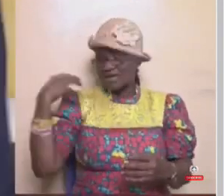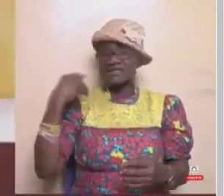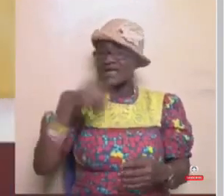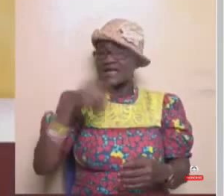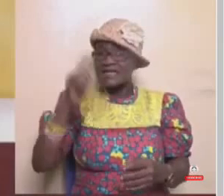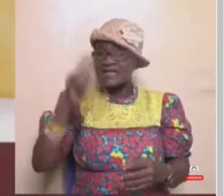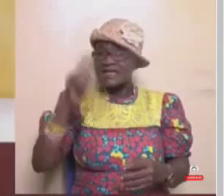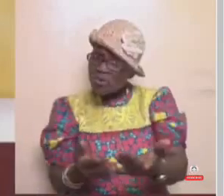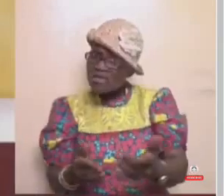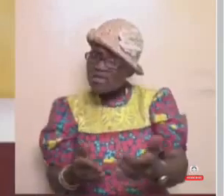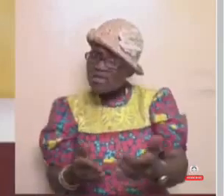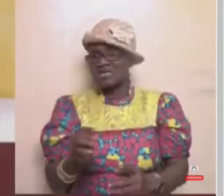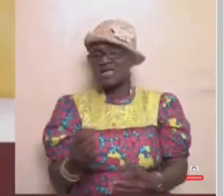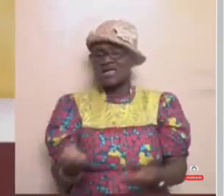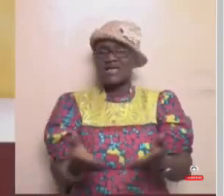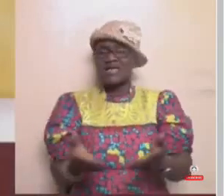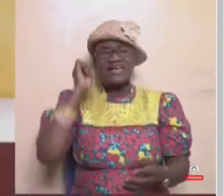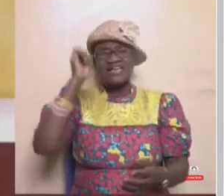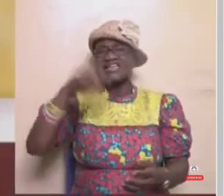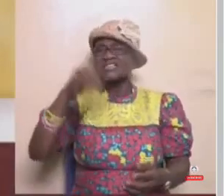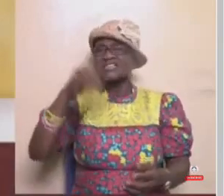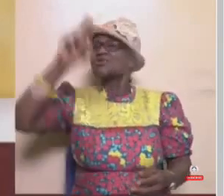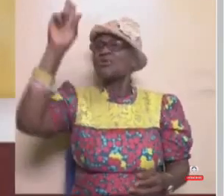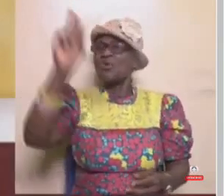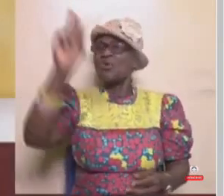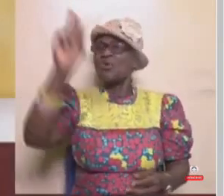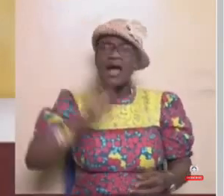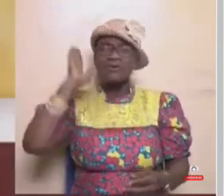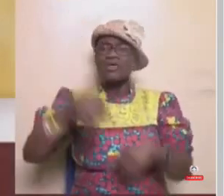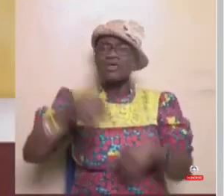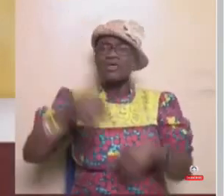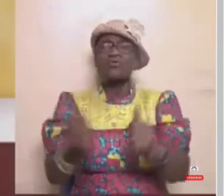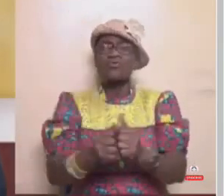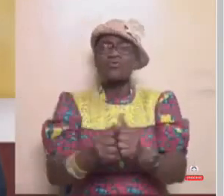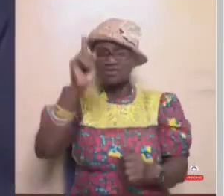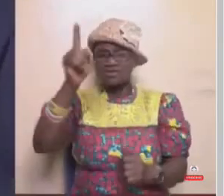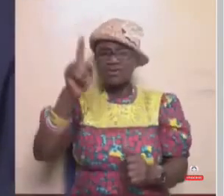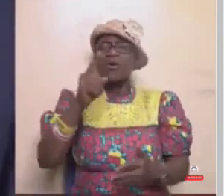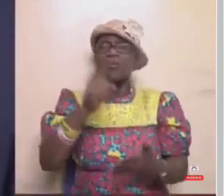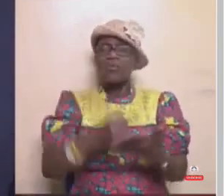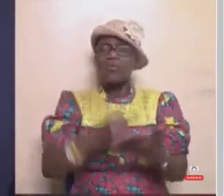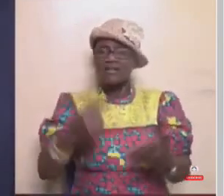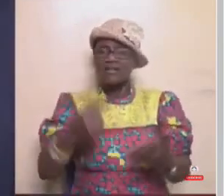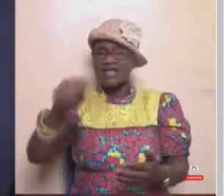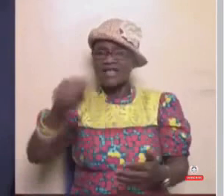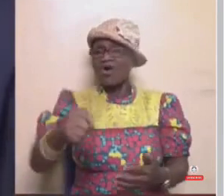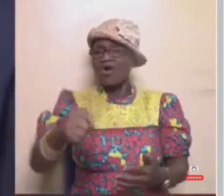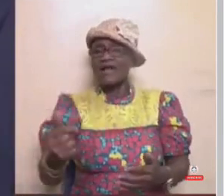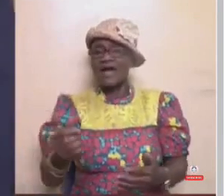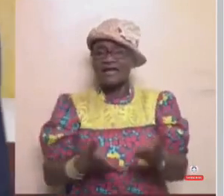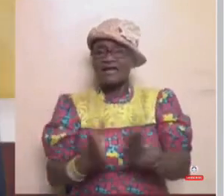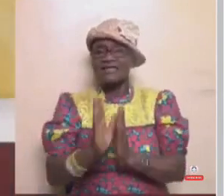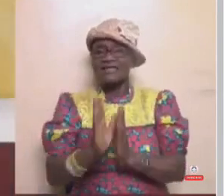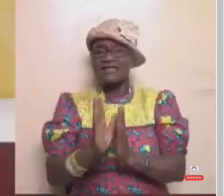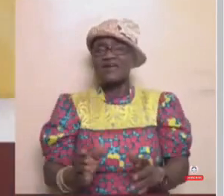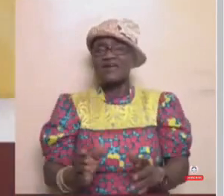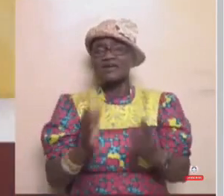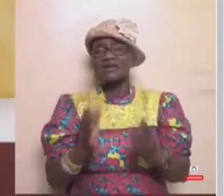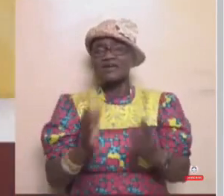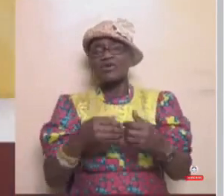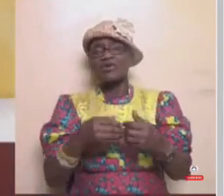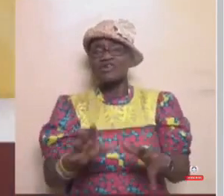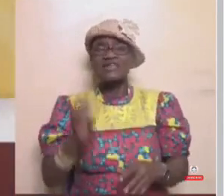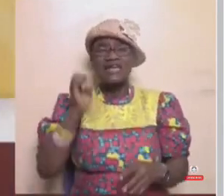I will still go with you. What the other servant lost, Elisha gained. Why